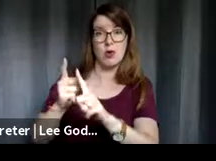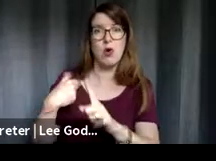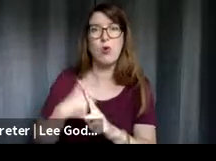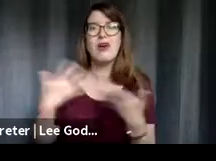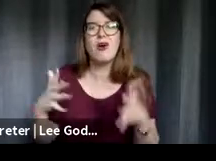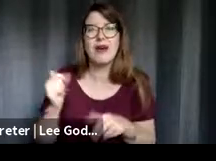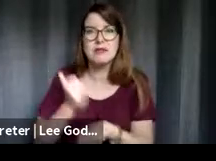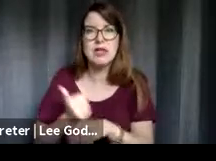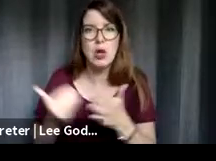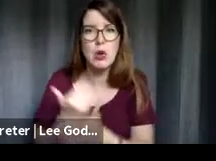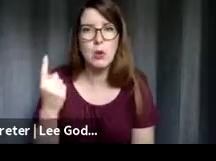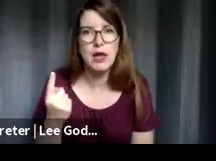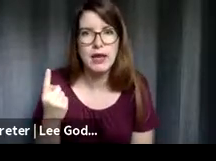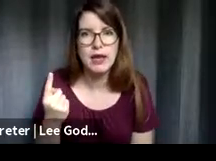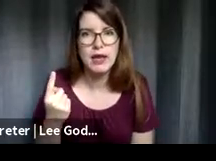set another one.